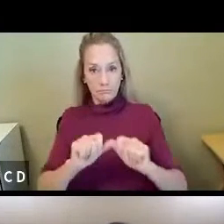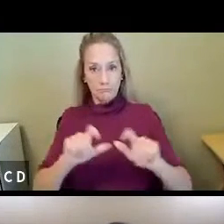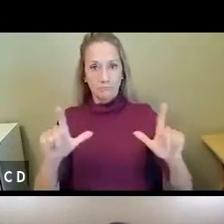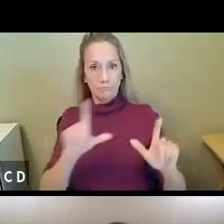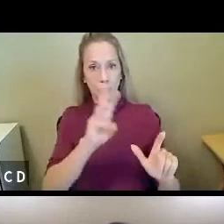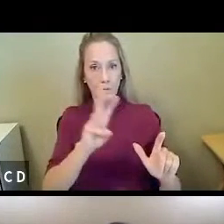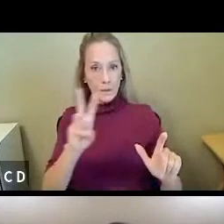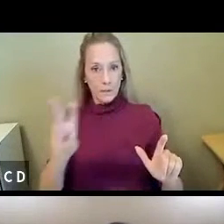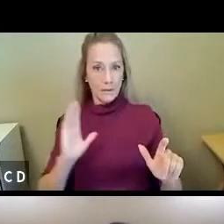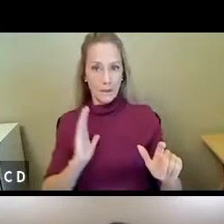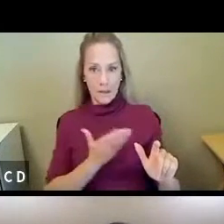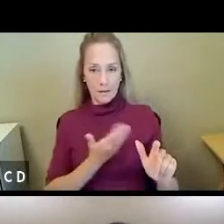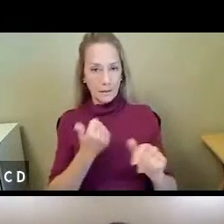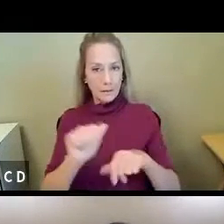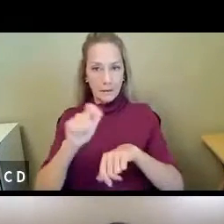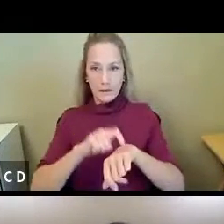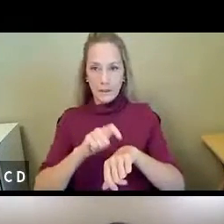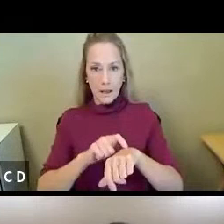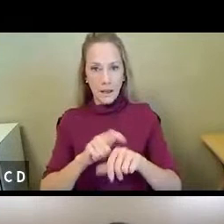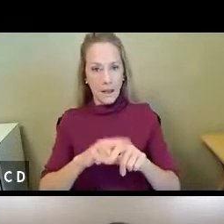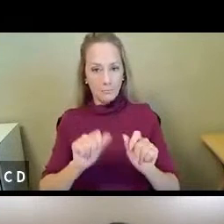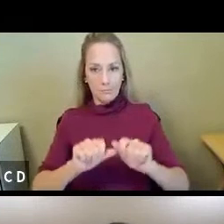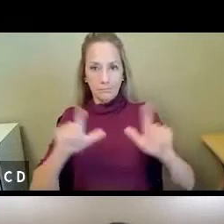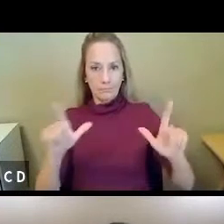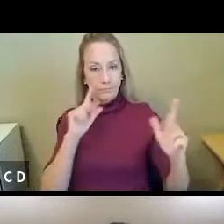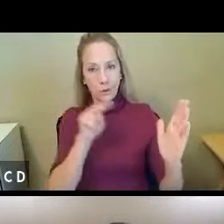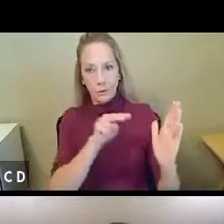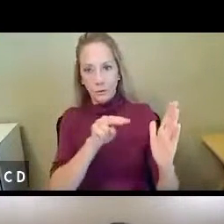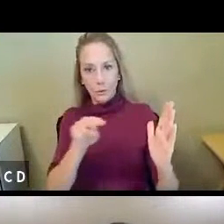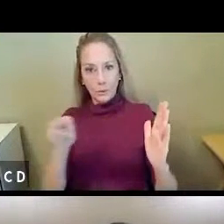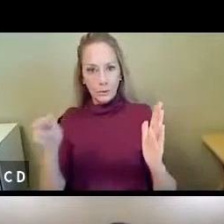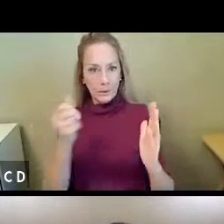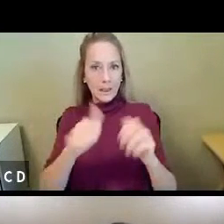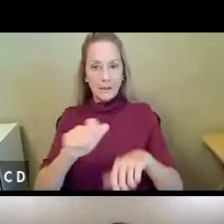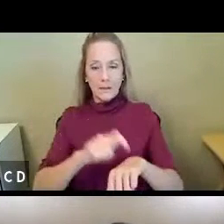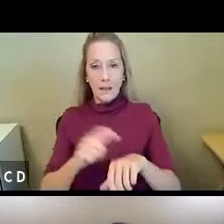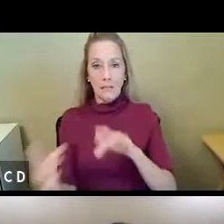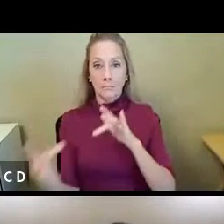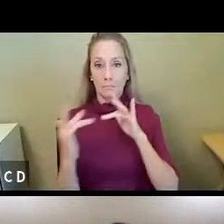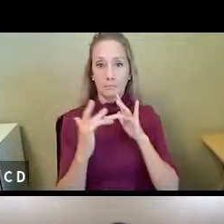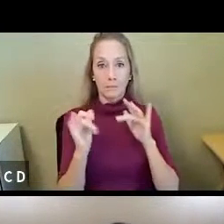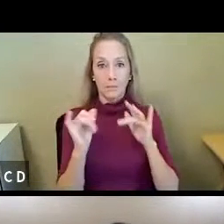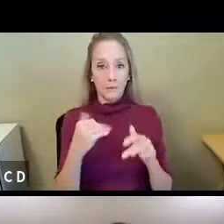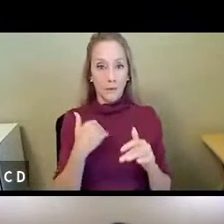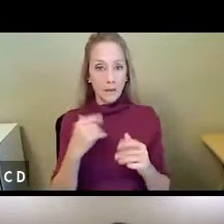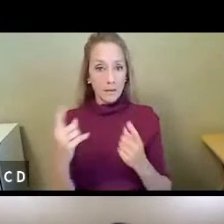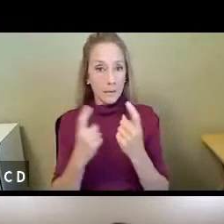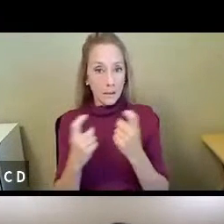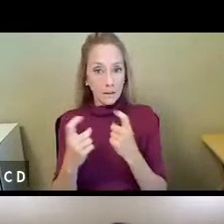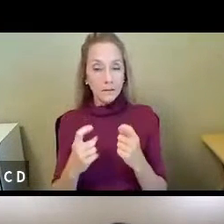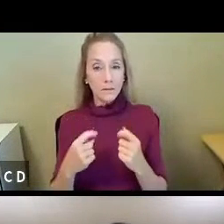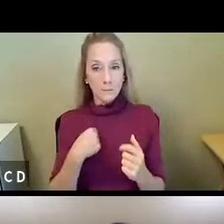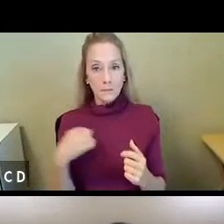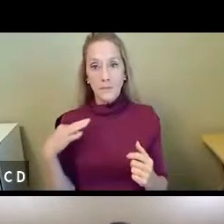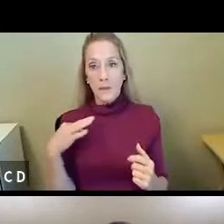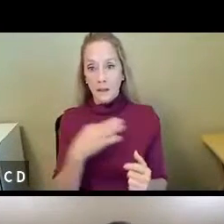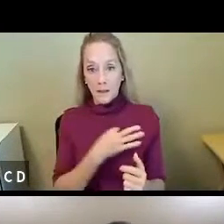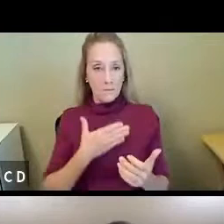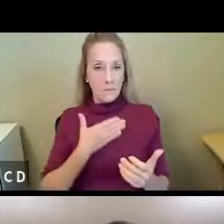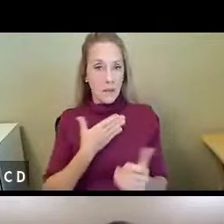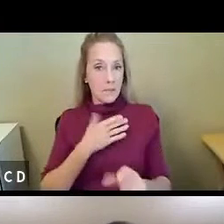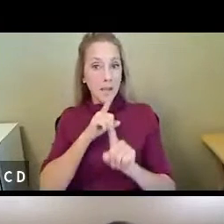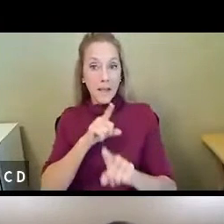all the time to look at, and you can reach out to us if you have questions. My staff are happy to answer questions if you have